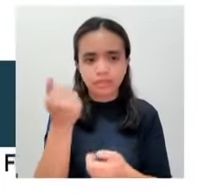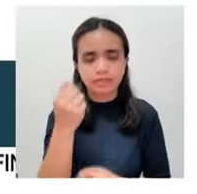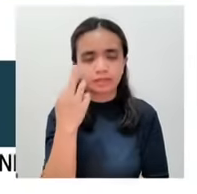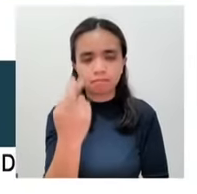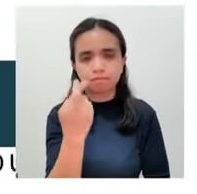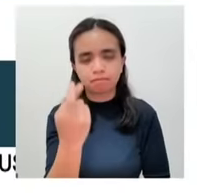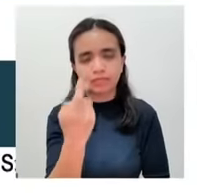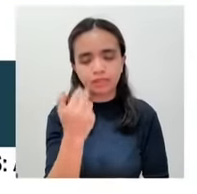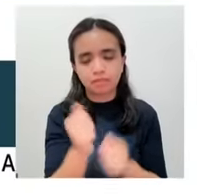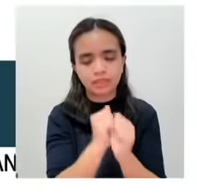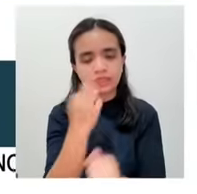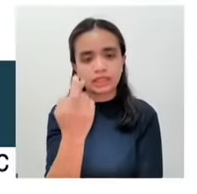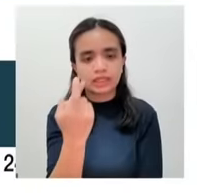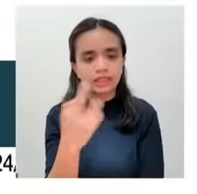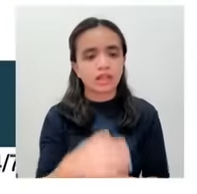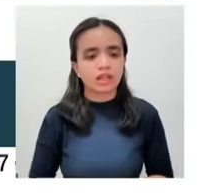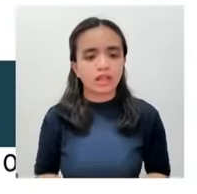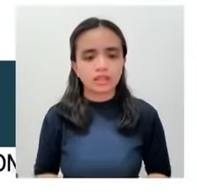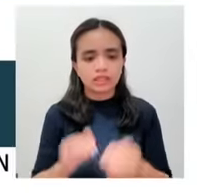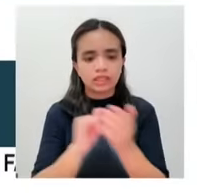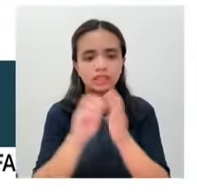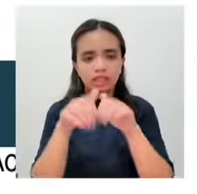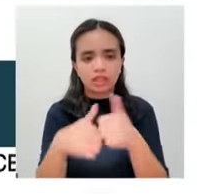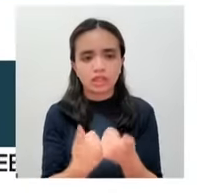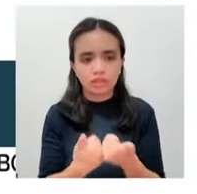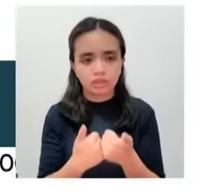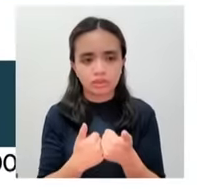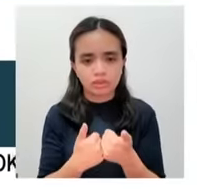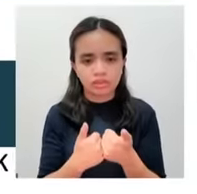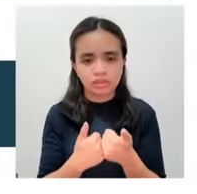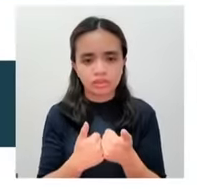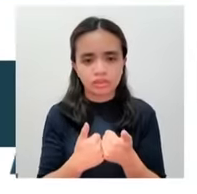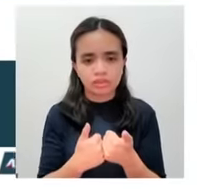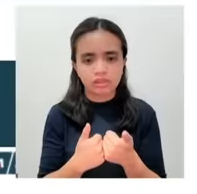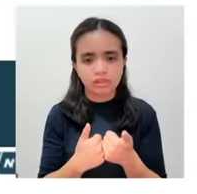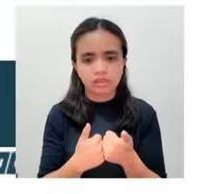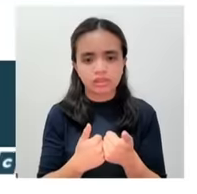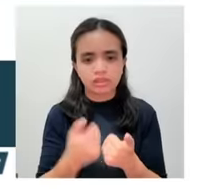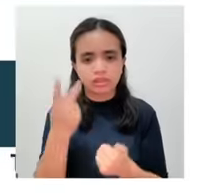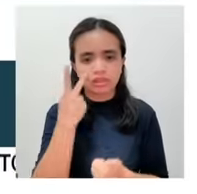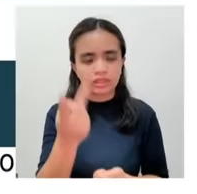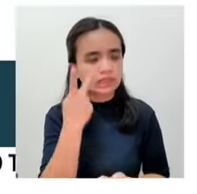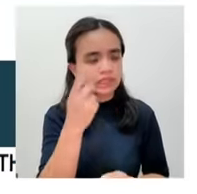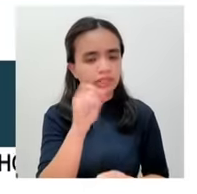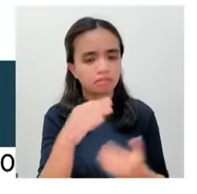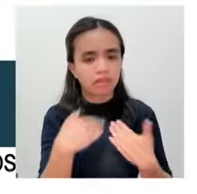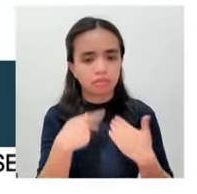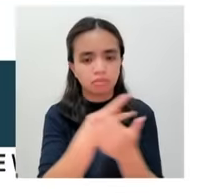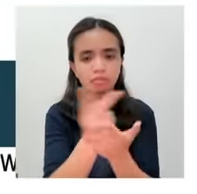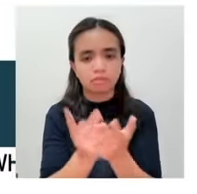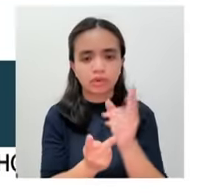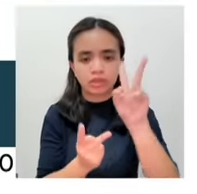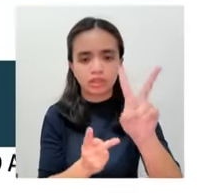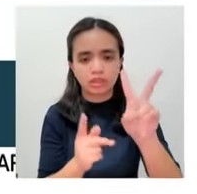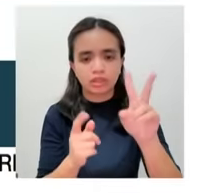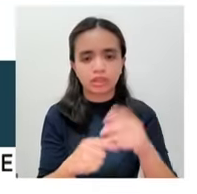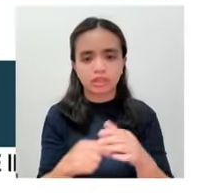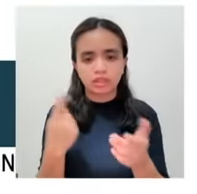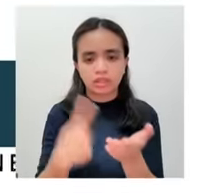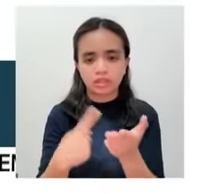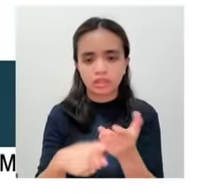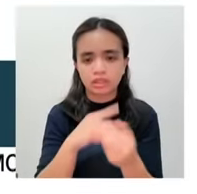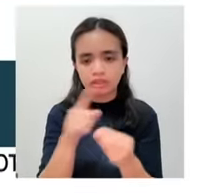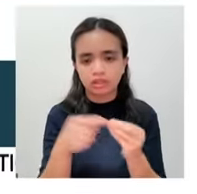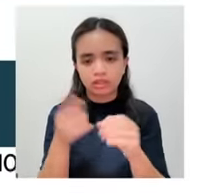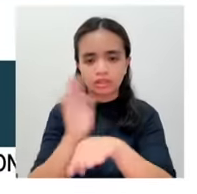is what how their exchange went. Joe, tingnan mo nga kung may part 2 sa Tempor. They're talking about the